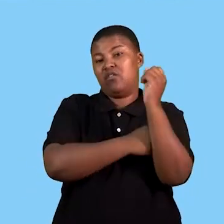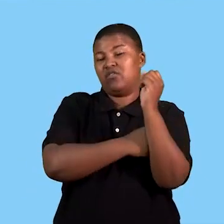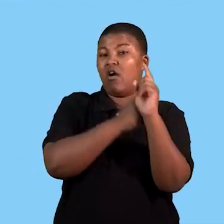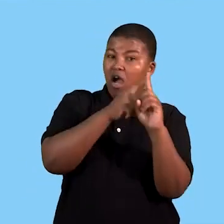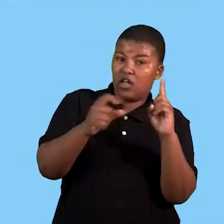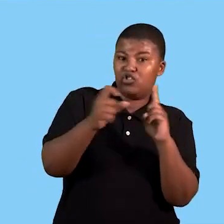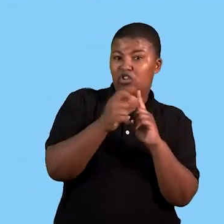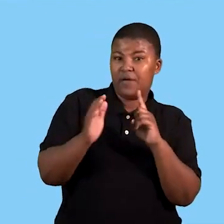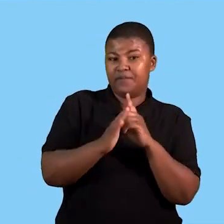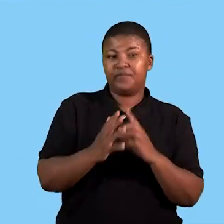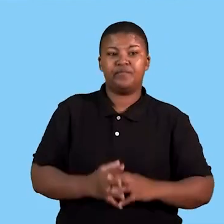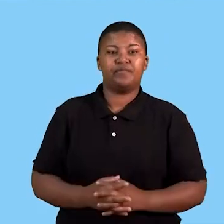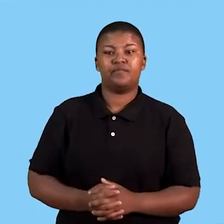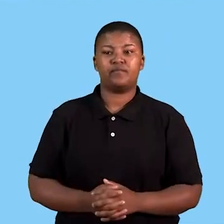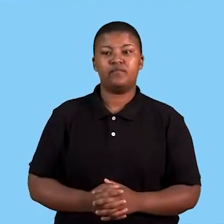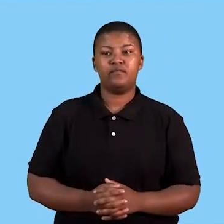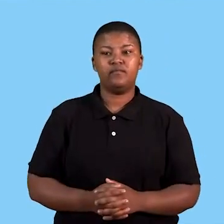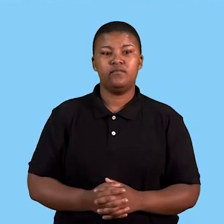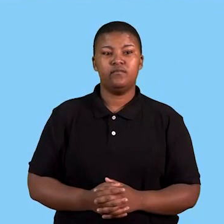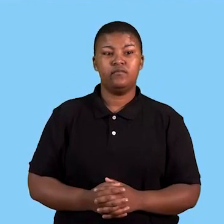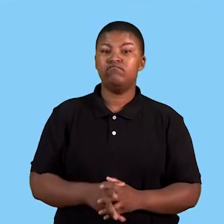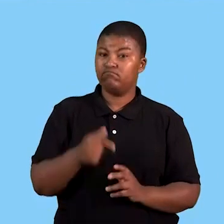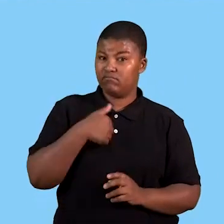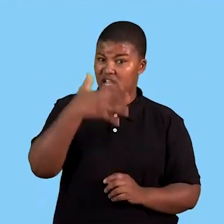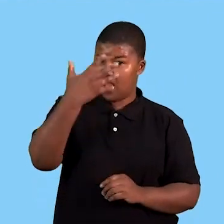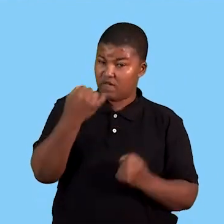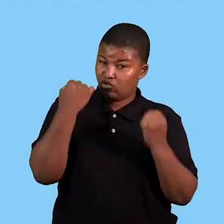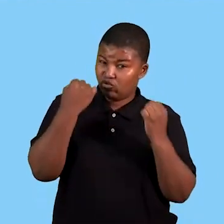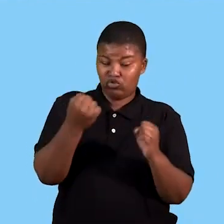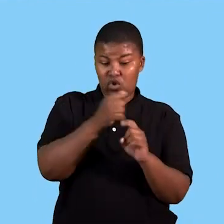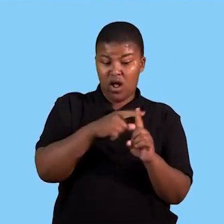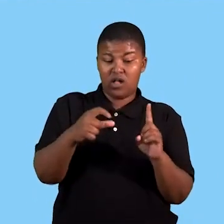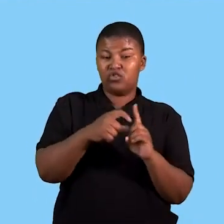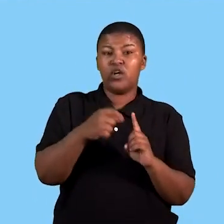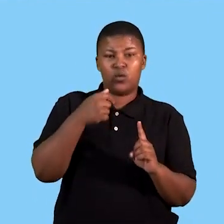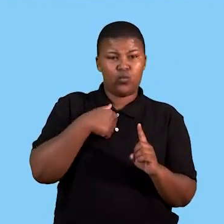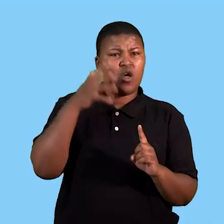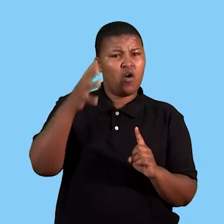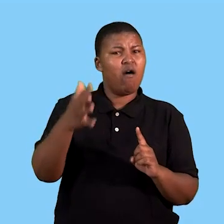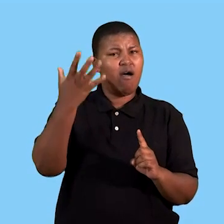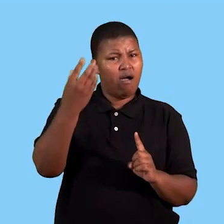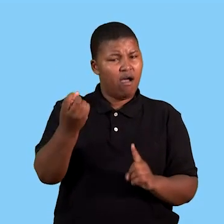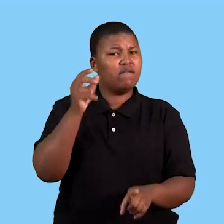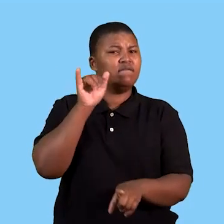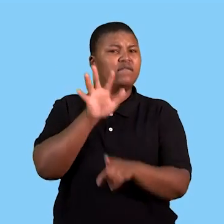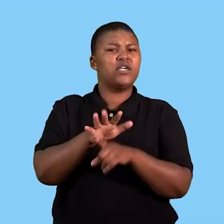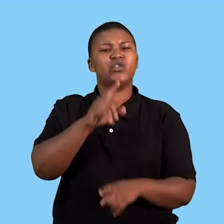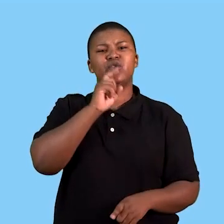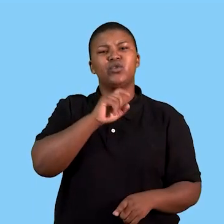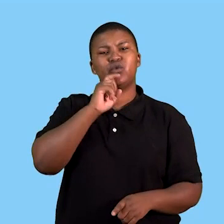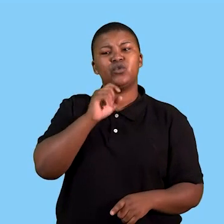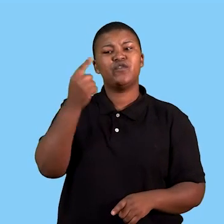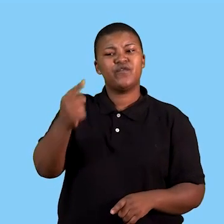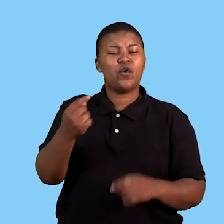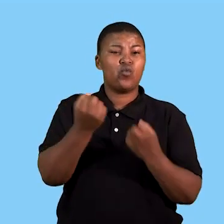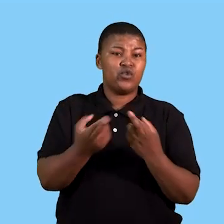organizational culture. So if we have a strong culture, then we will have effective use